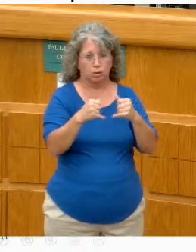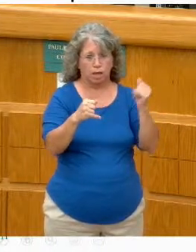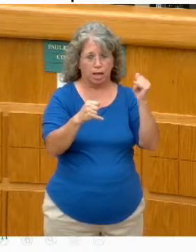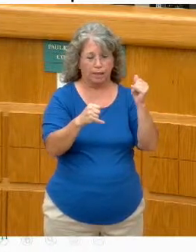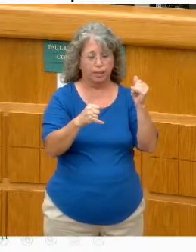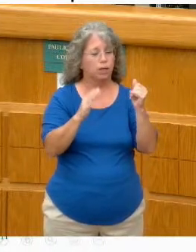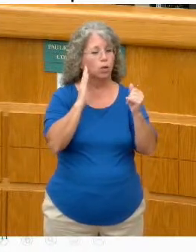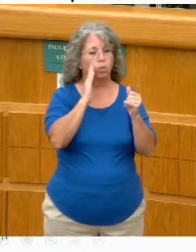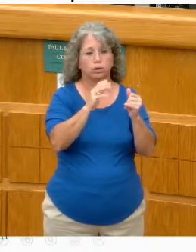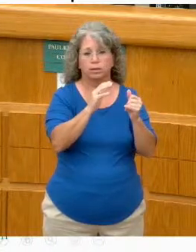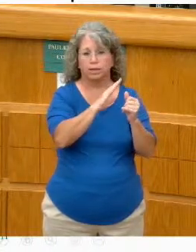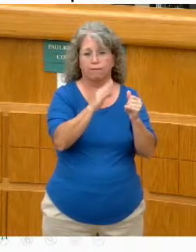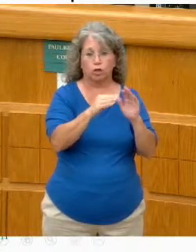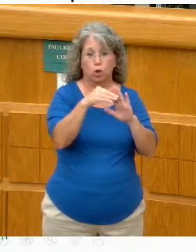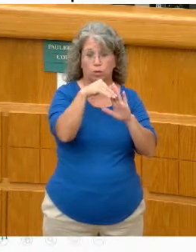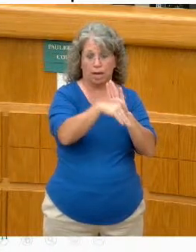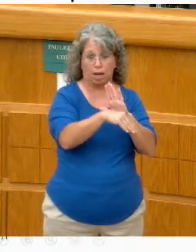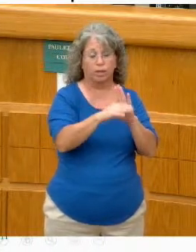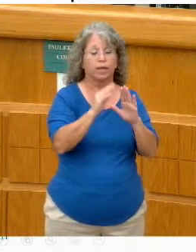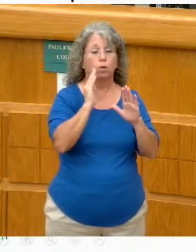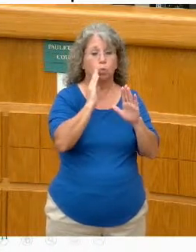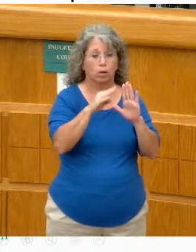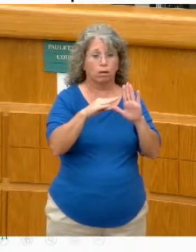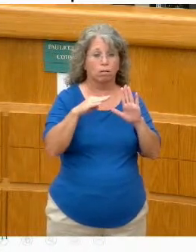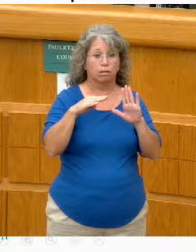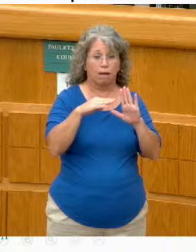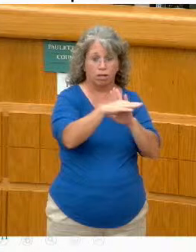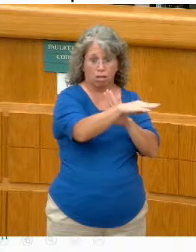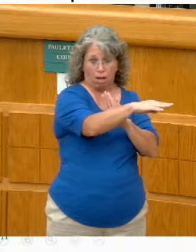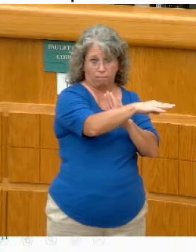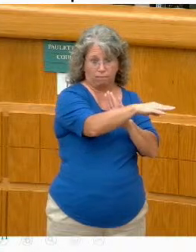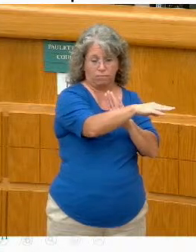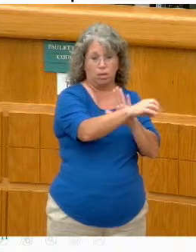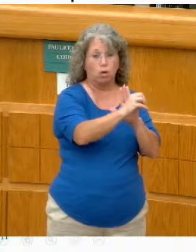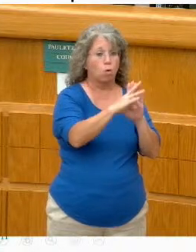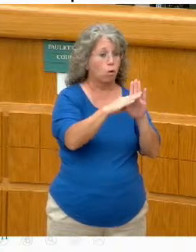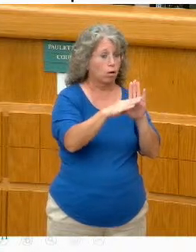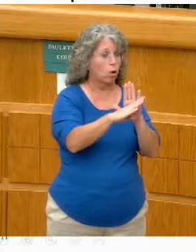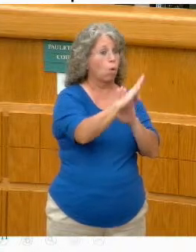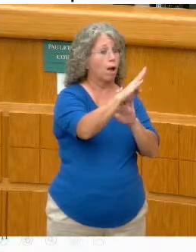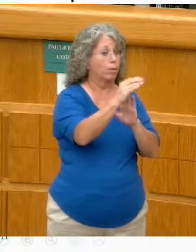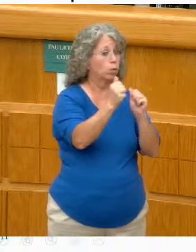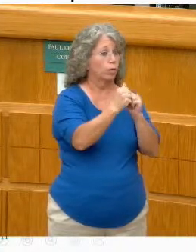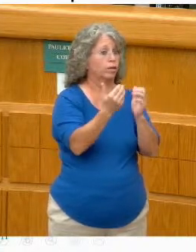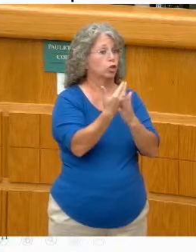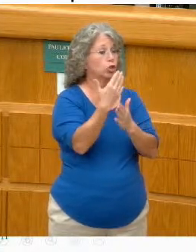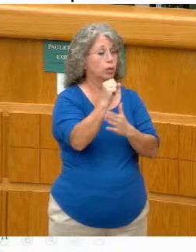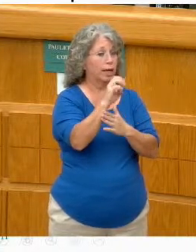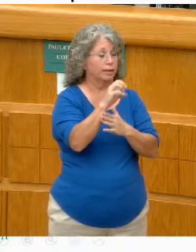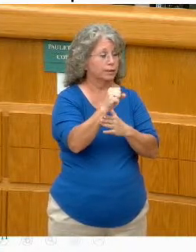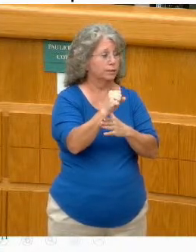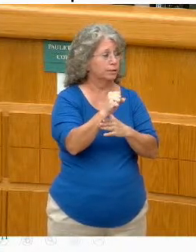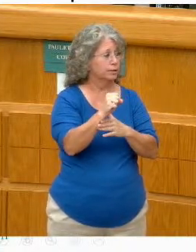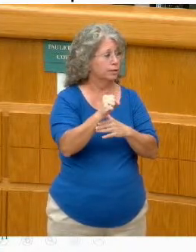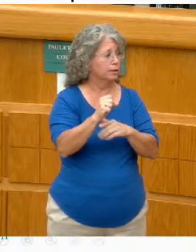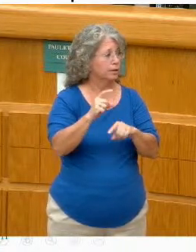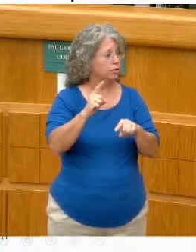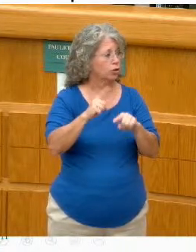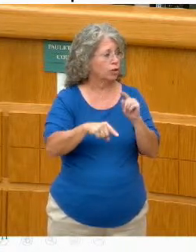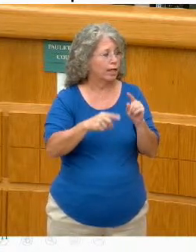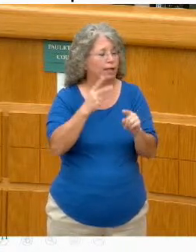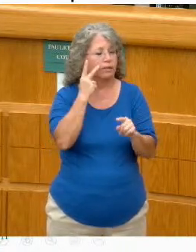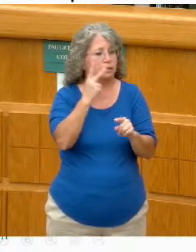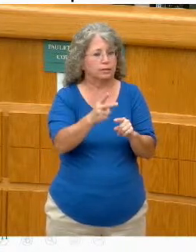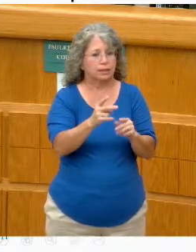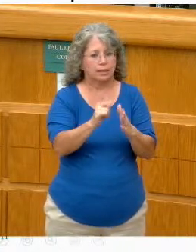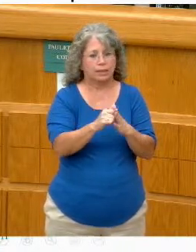only level off if we stop getting new cases or go higher if we get new cases. So you can barely even tell that there was any wave that occurred